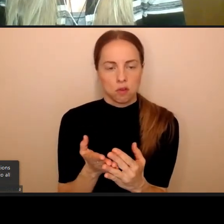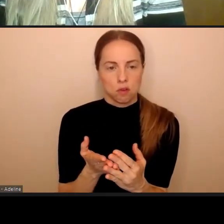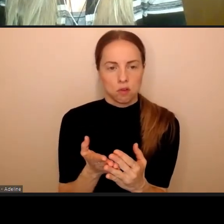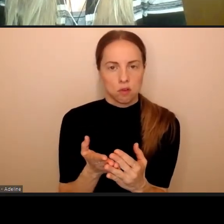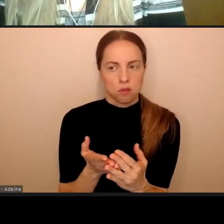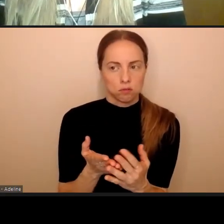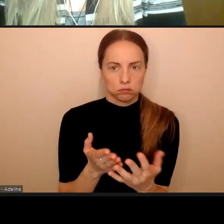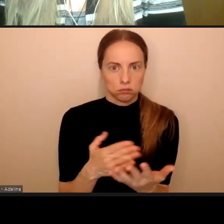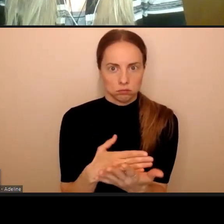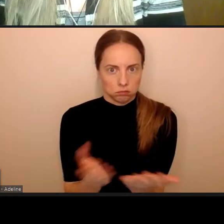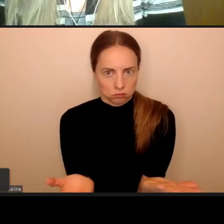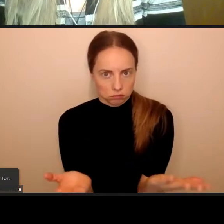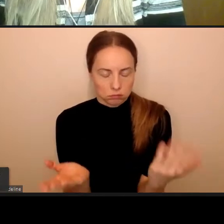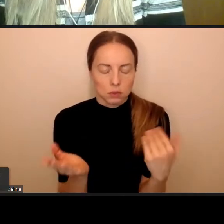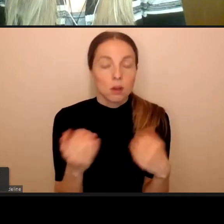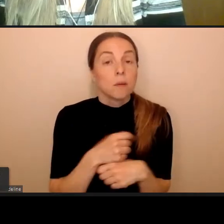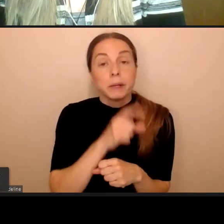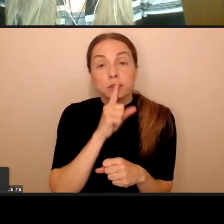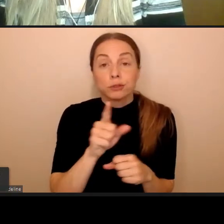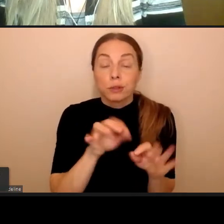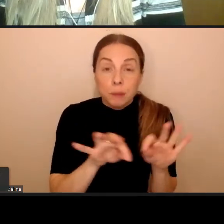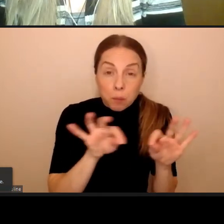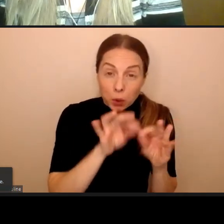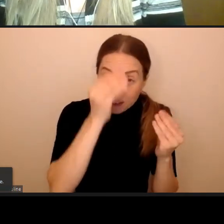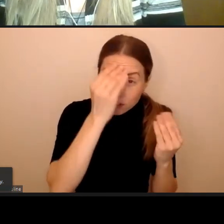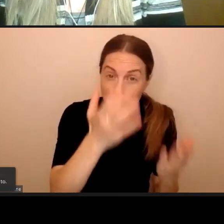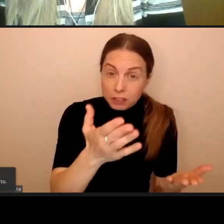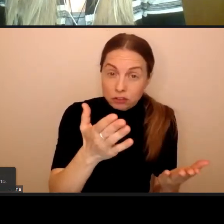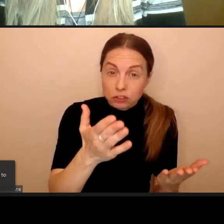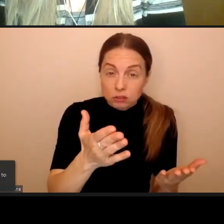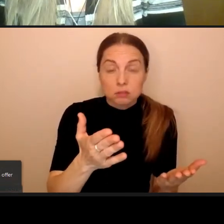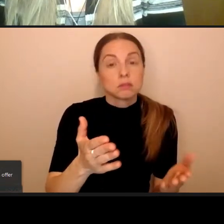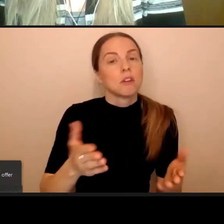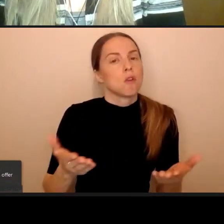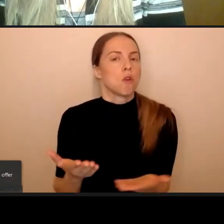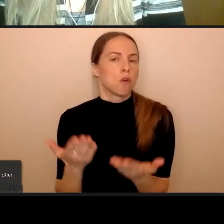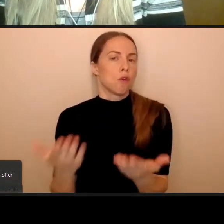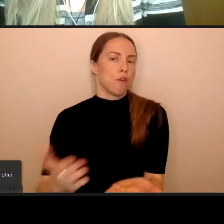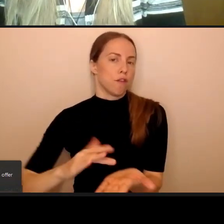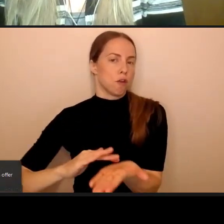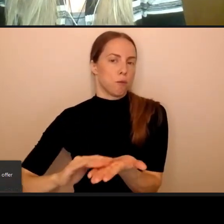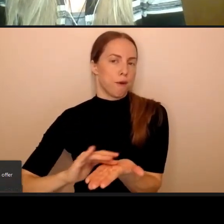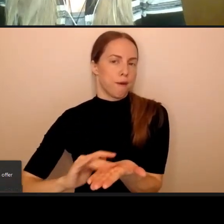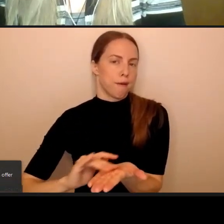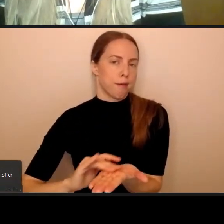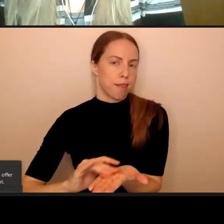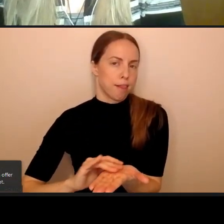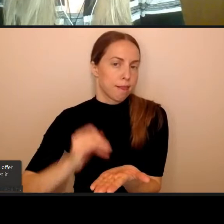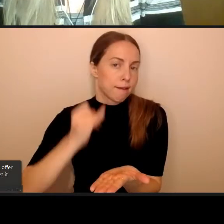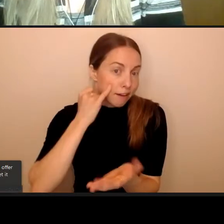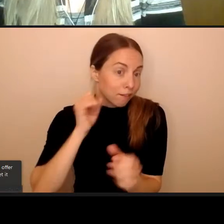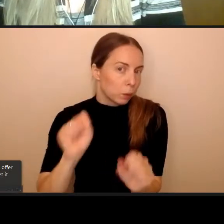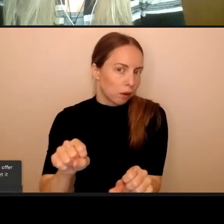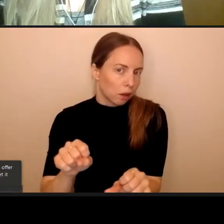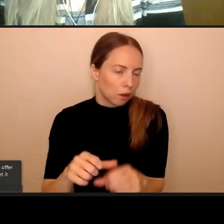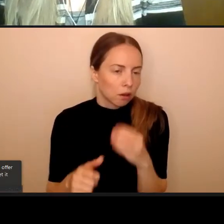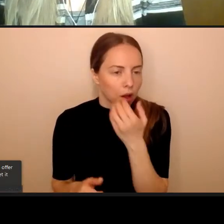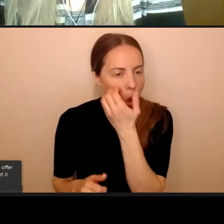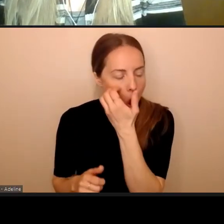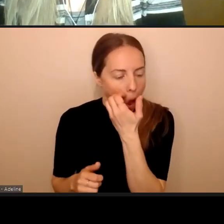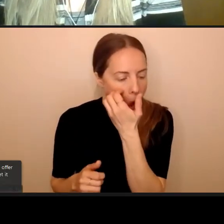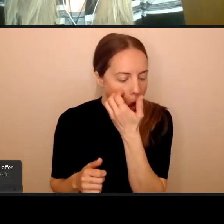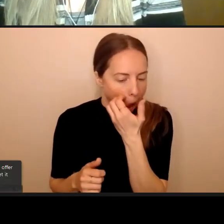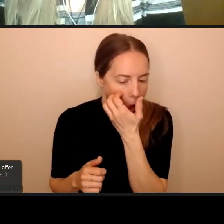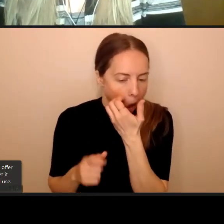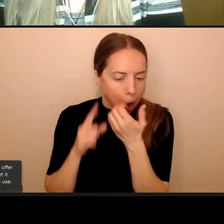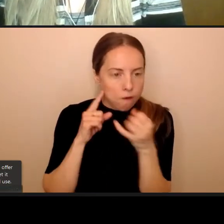sure that if you have important information that you do have the ability to offer it in Braille, if it's possible for you to get it done that way for those individuals